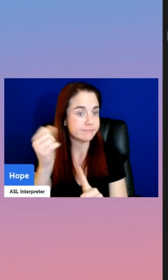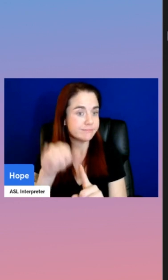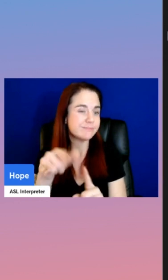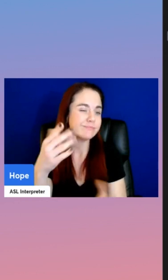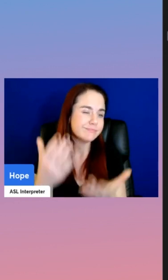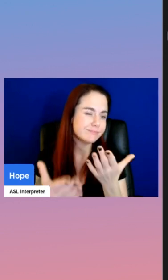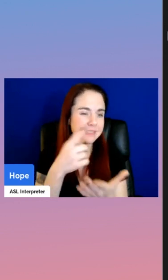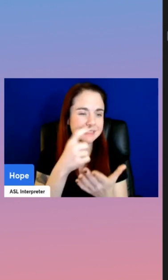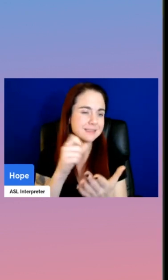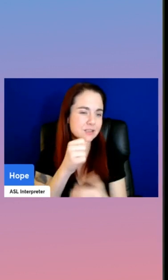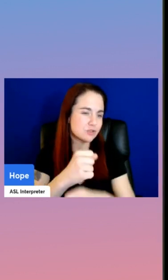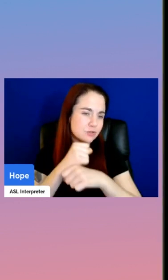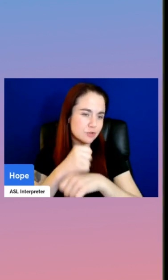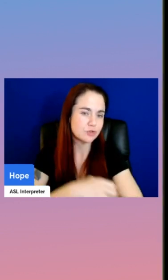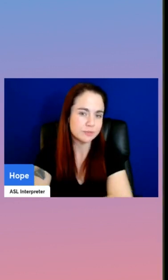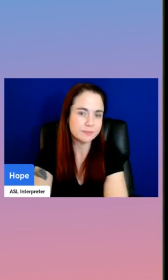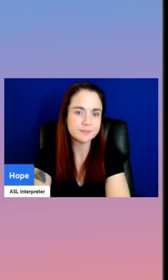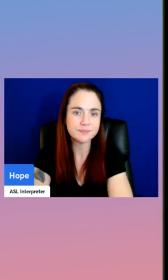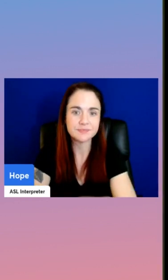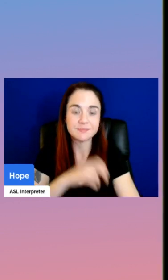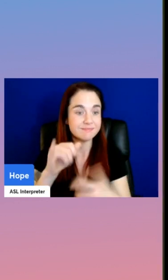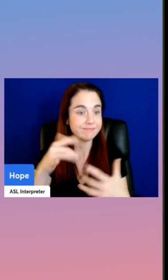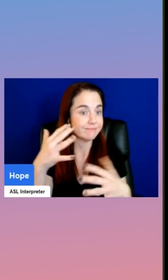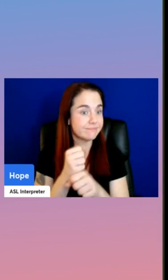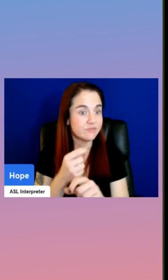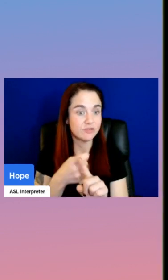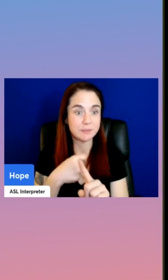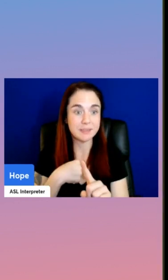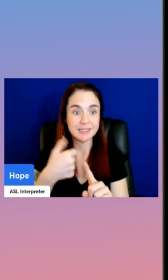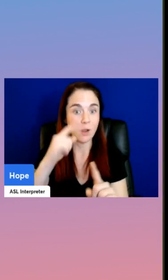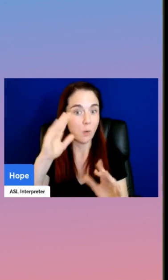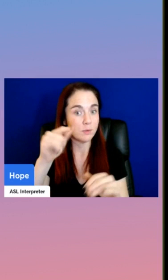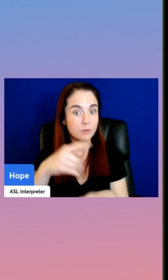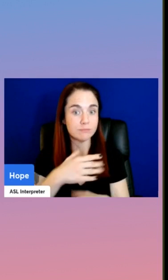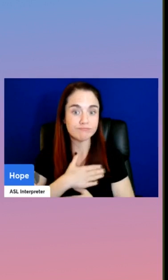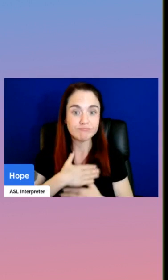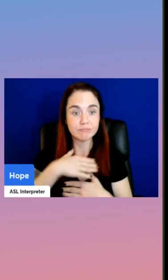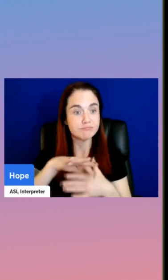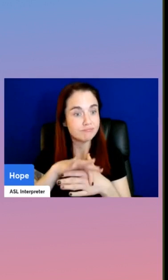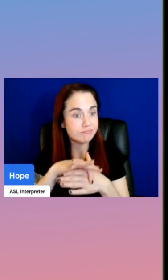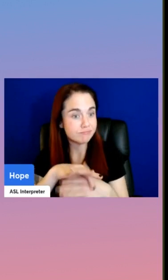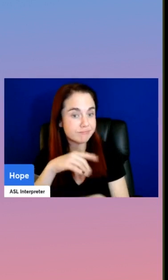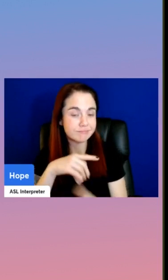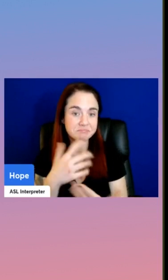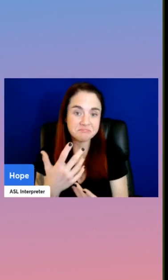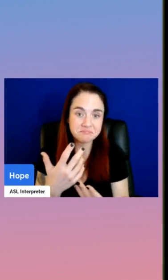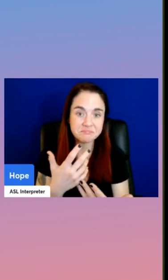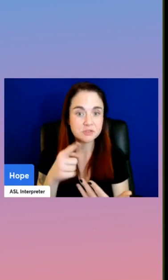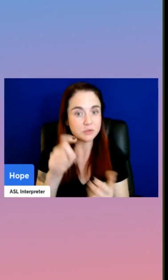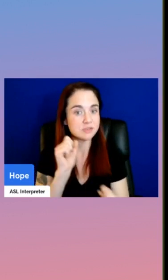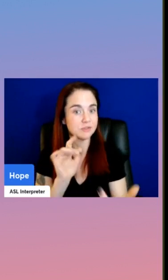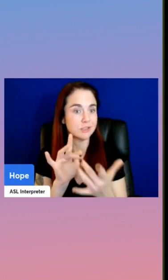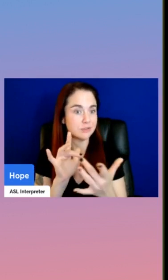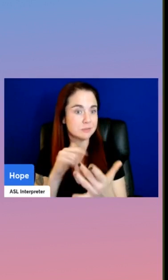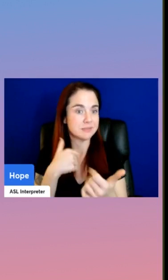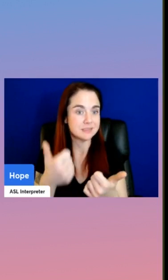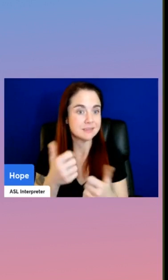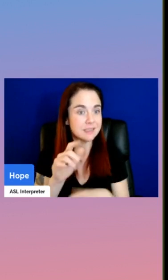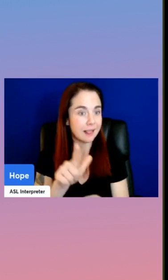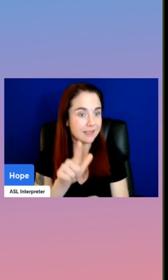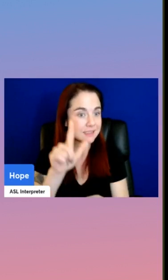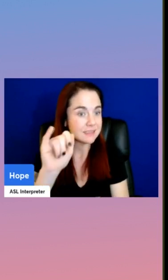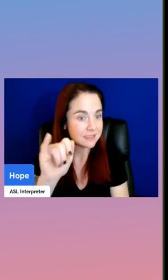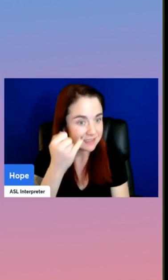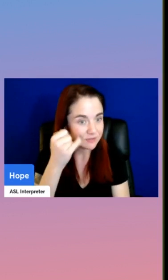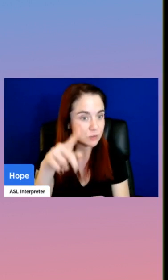it's unsecure. So that was pretty much it for me. I hope you liked the content. As always, please feel free to reach out to me on LinkedIn in case you need